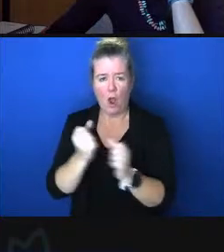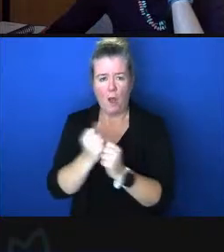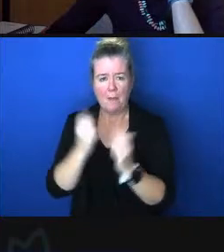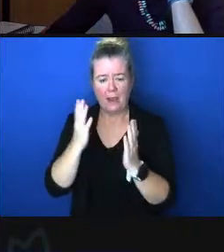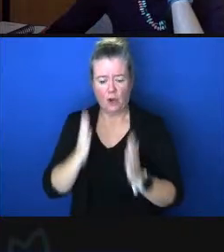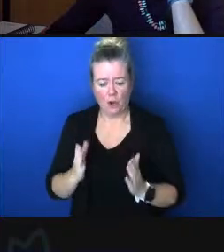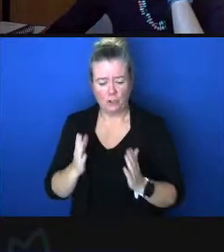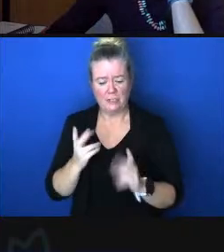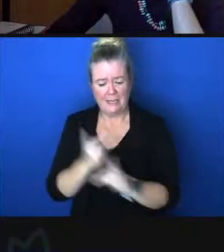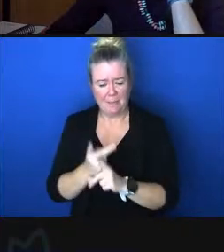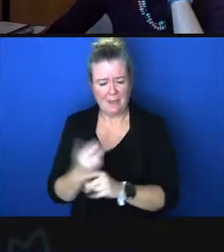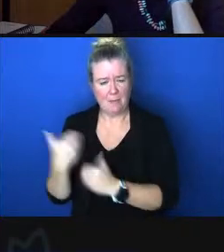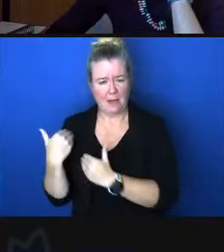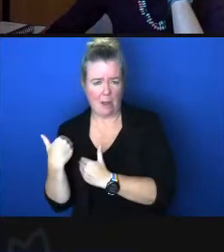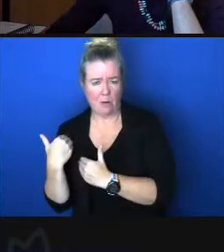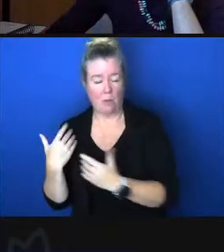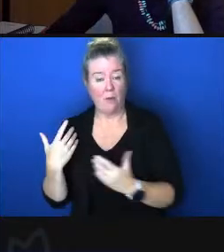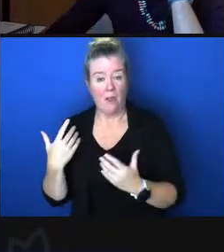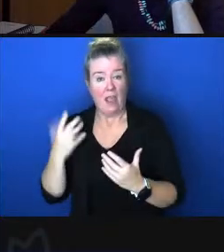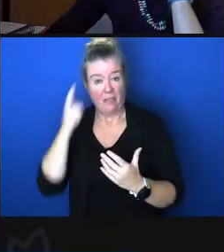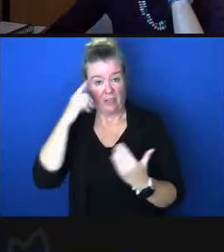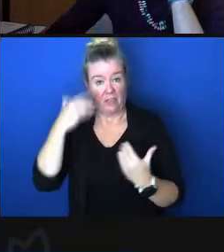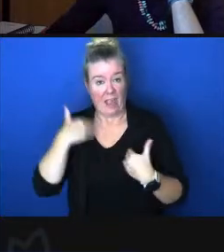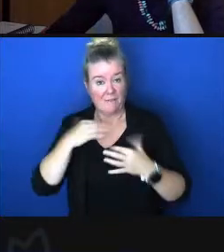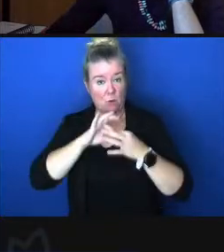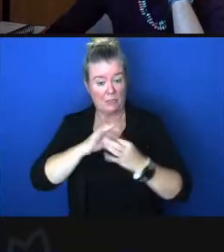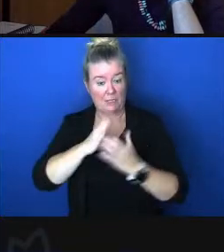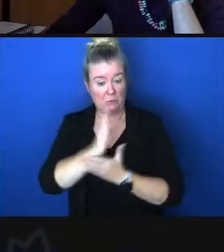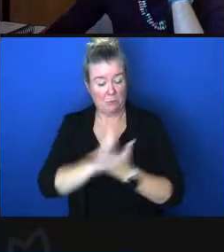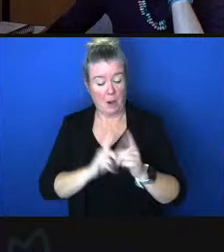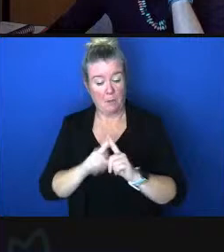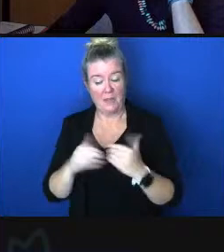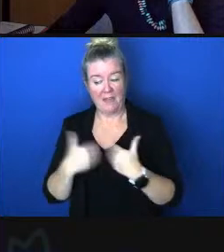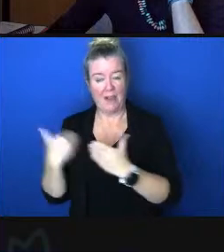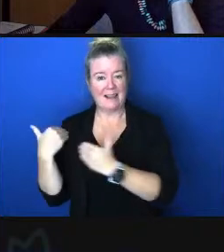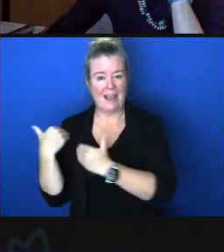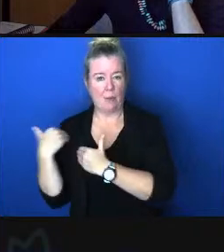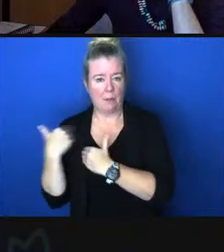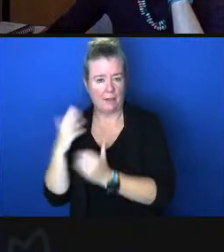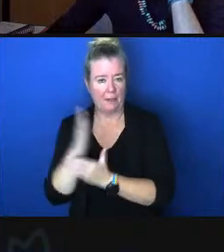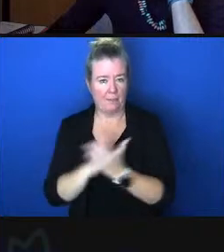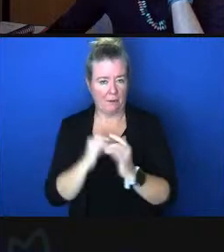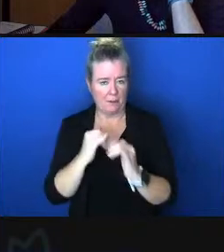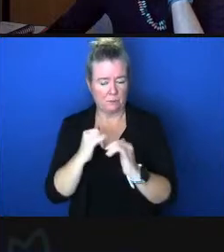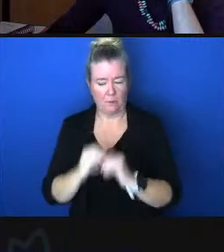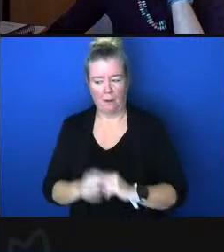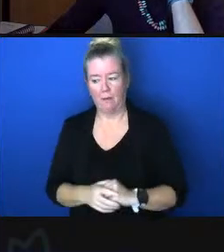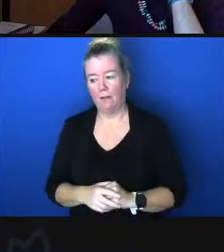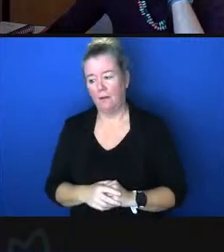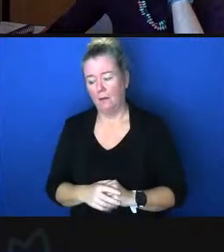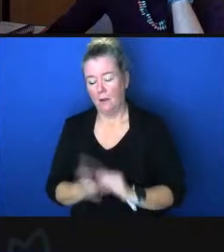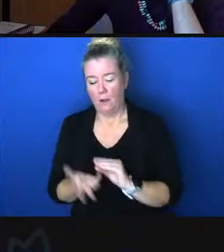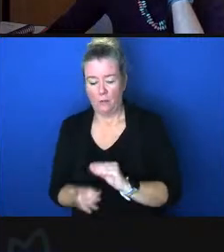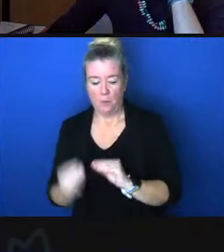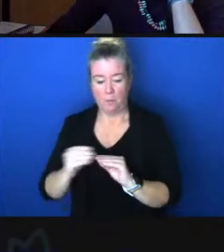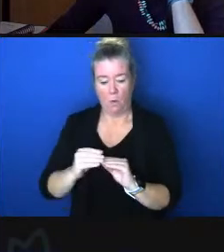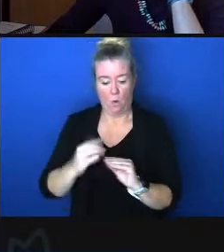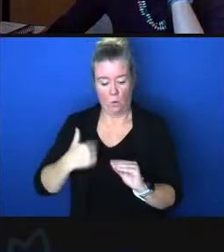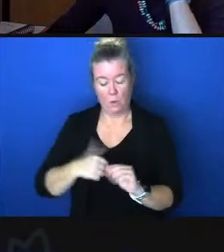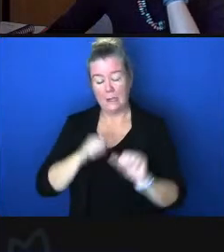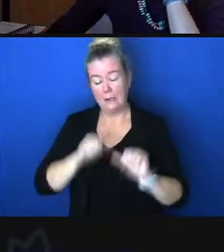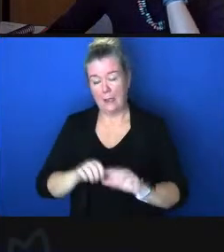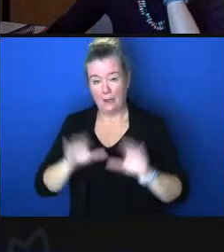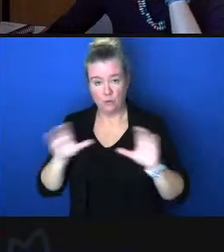accountable. So I think there's this, you know, relationship piece, but there's an accountability piece as well. And the more that we can do that